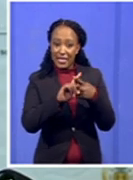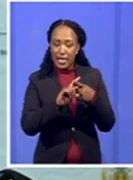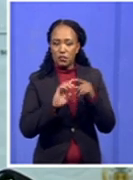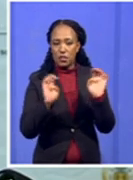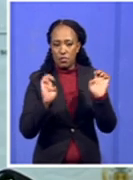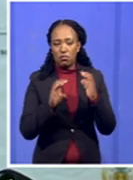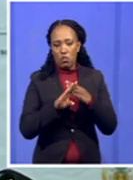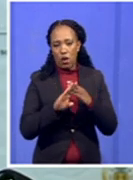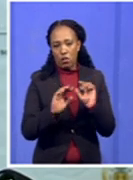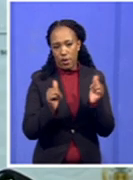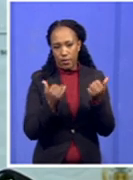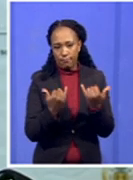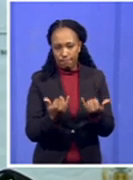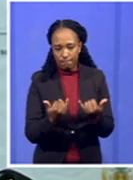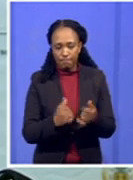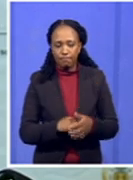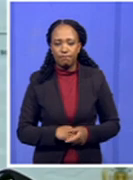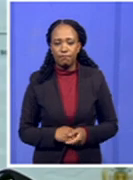is functional.